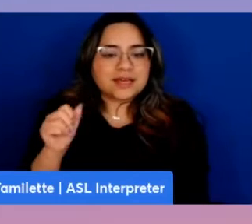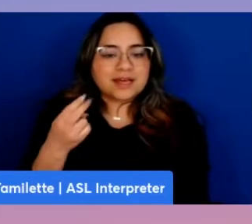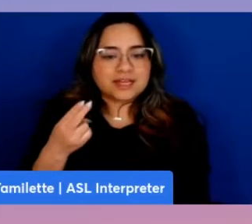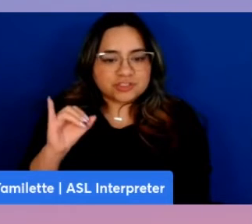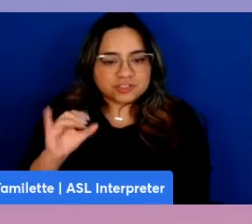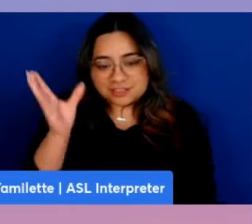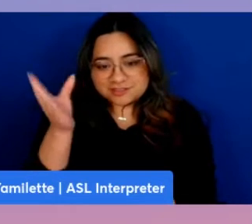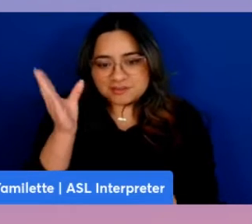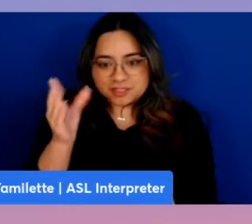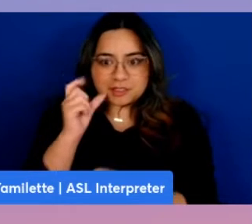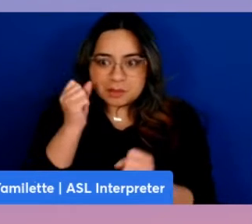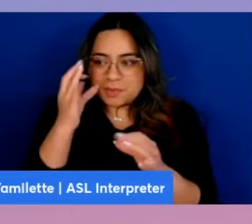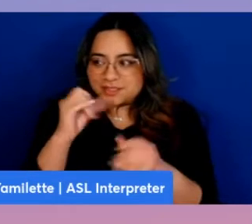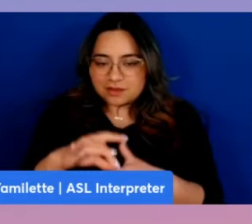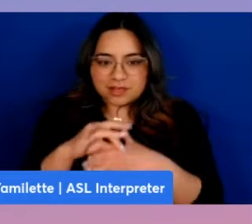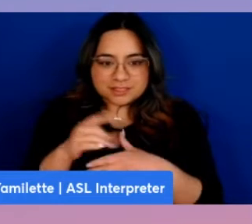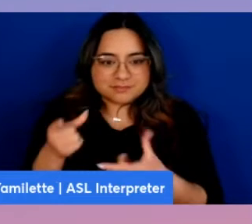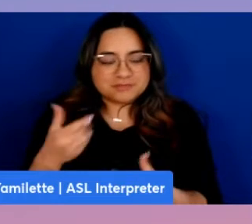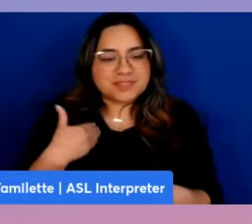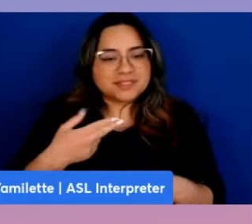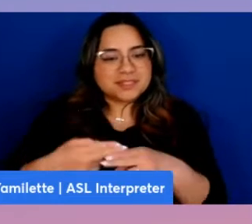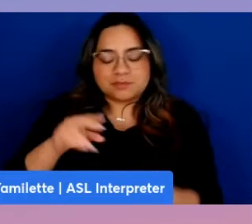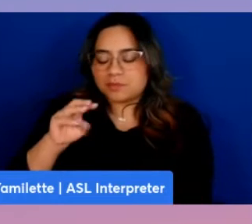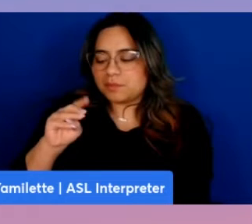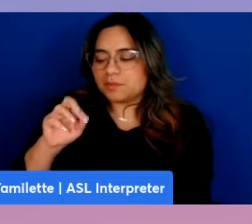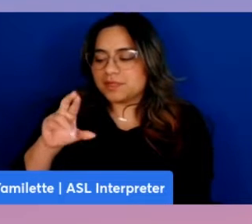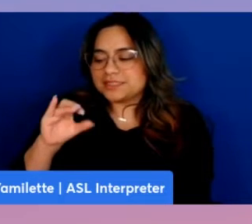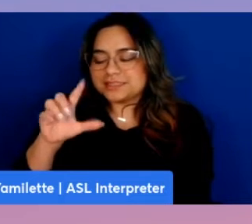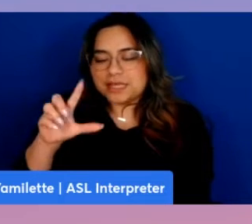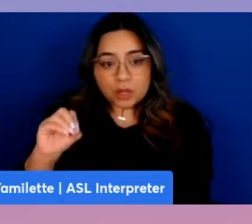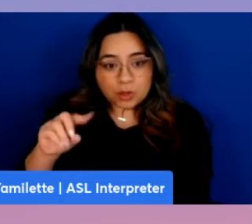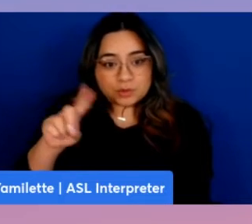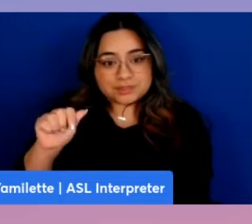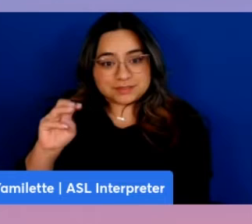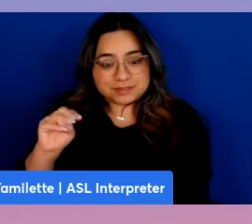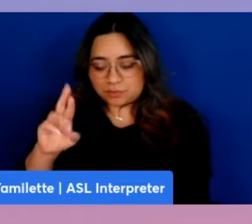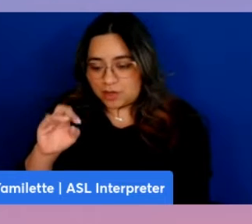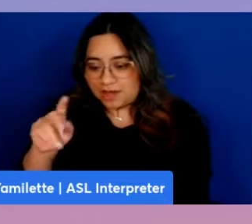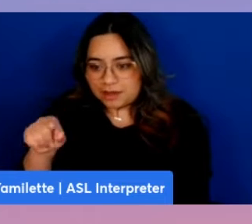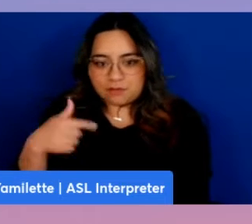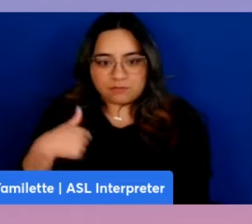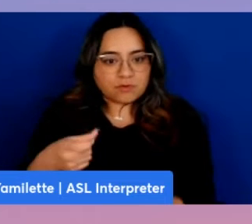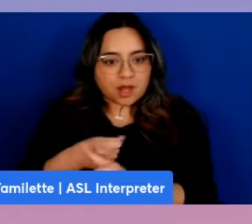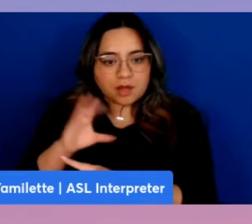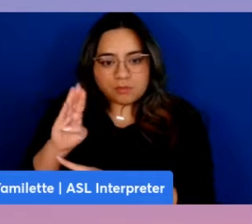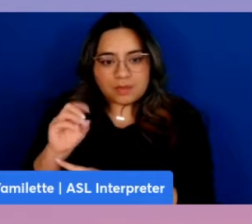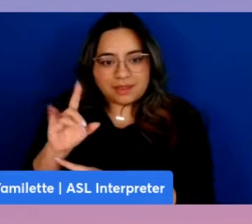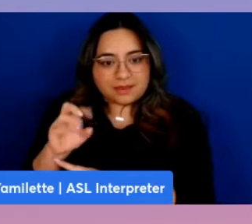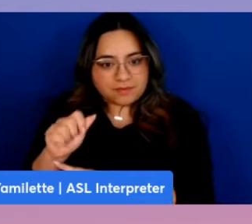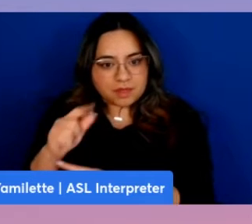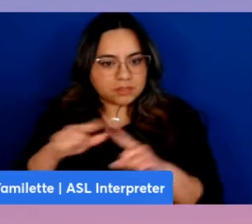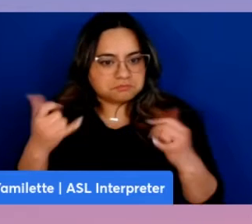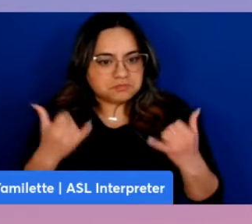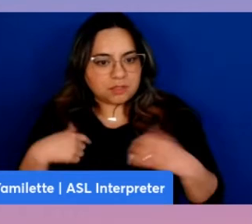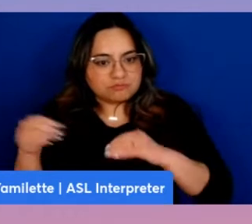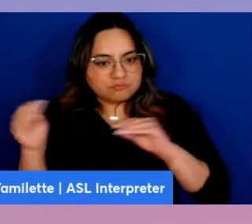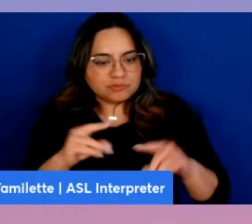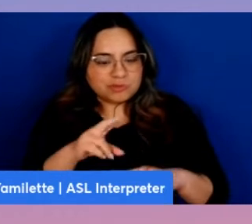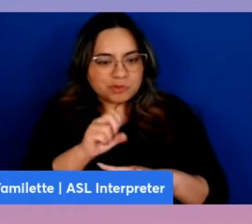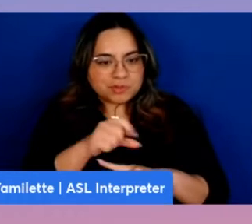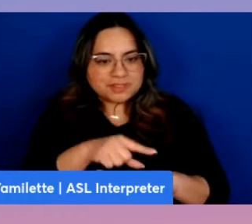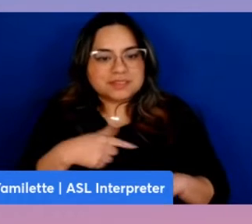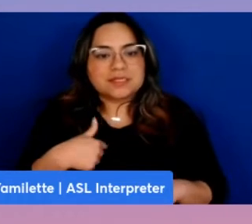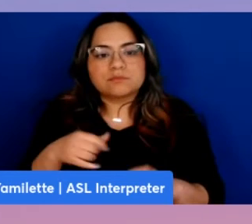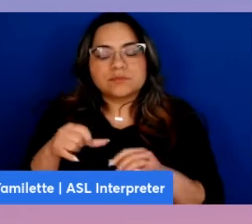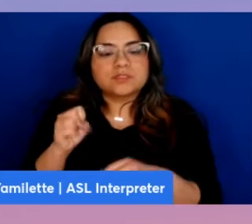My name is Marcelo Zambrana. I'm from Bolivia, but I live in the United States now. I am a software engineer at Microsoft. I am a big